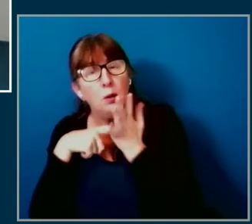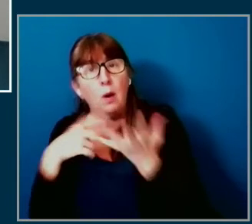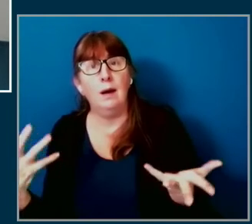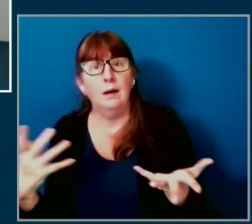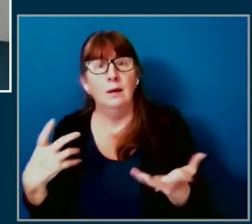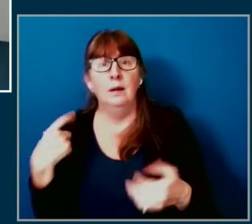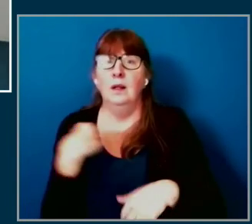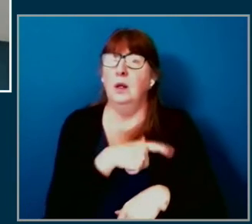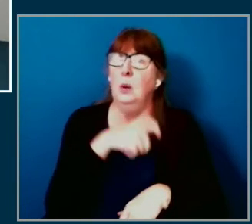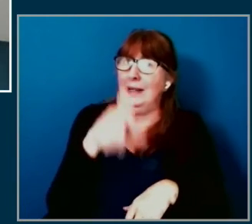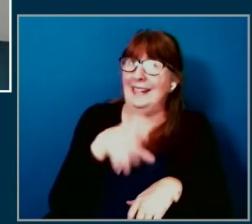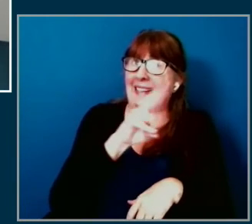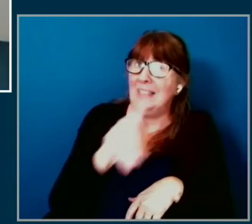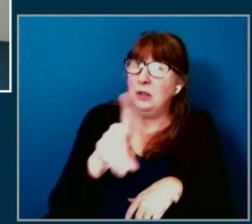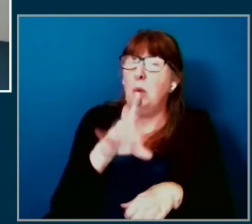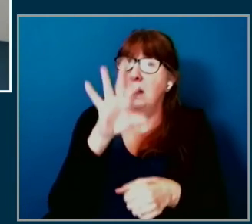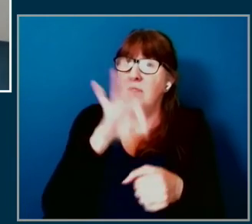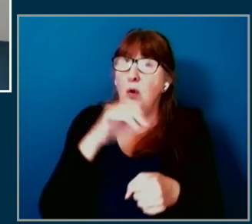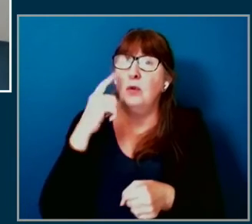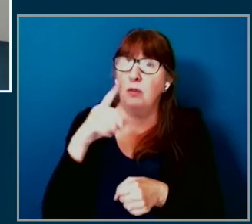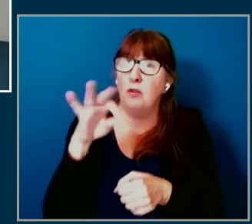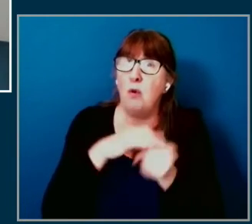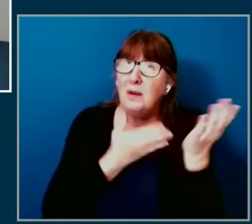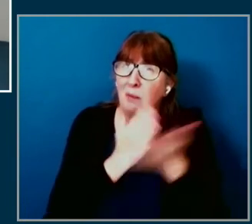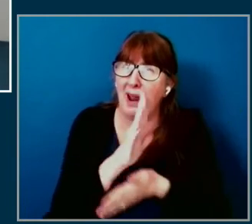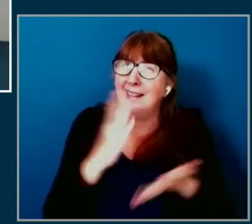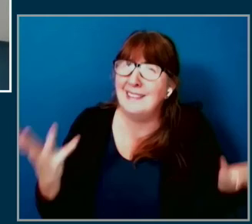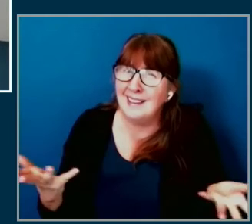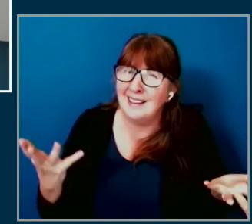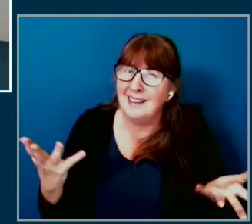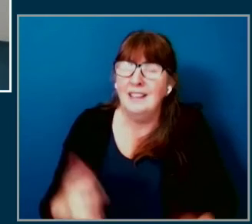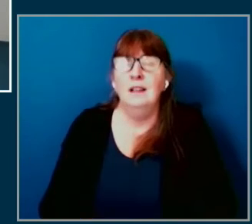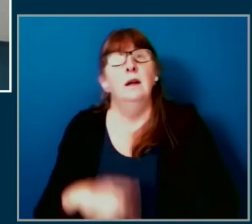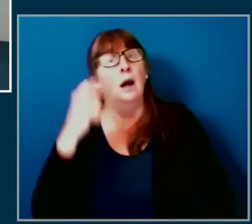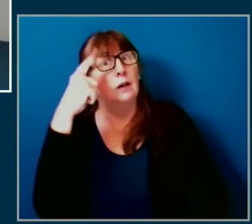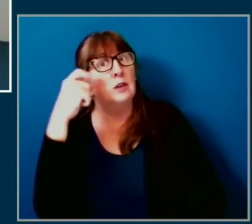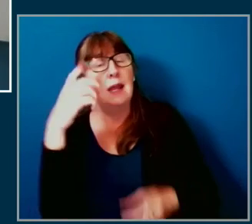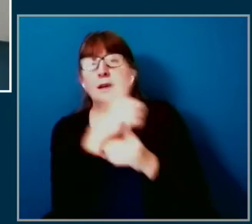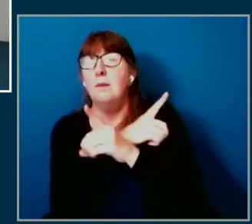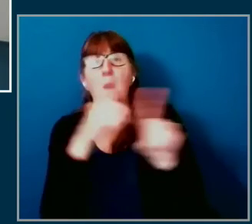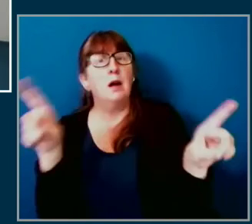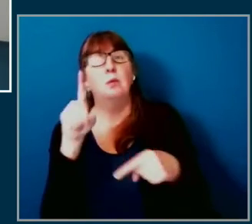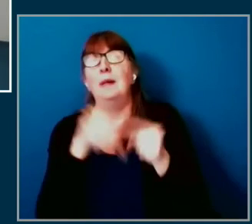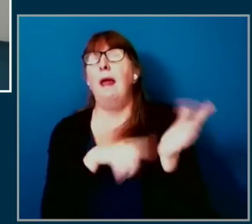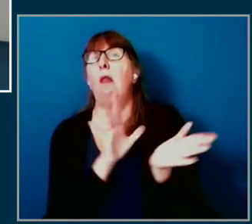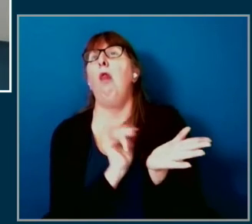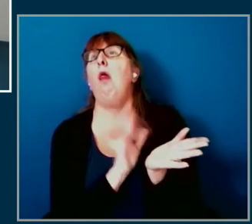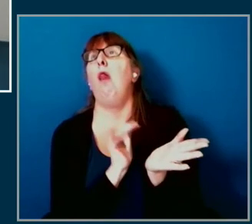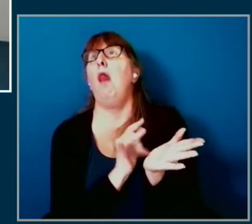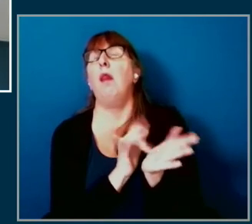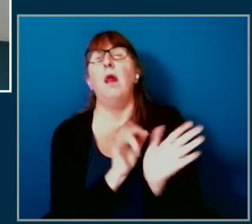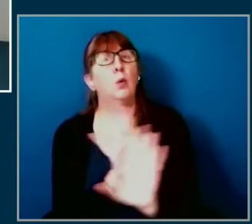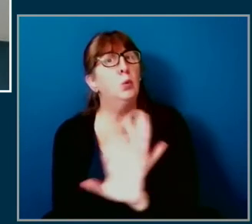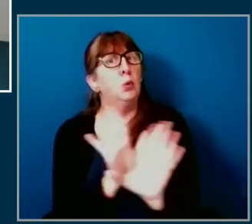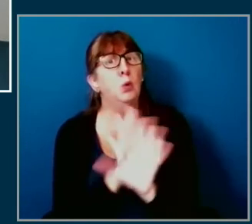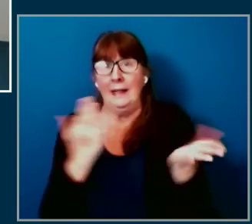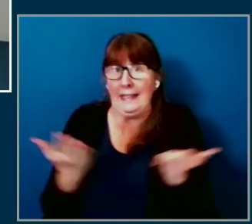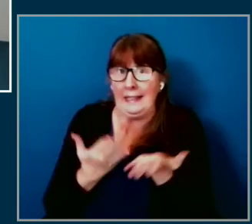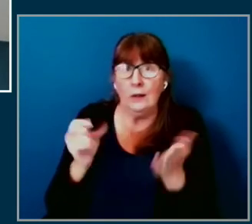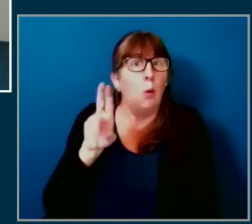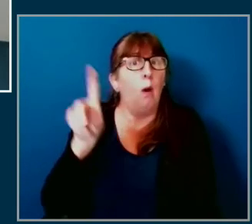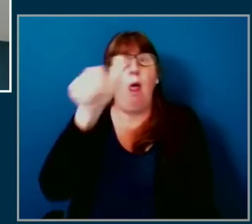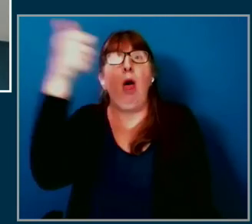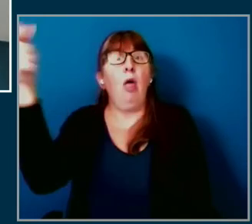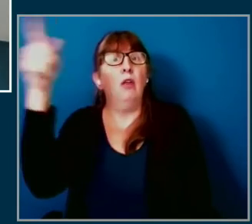the point. Democracy cannot be taken for granted. Whether at home or abroad, a government of, by, and for the